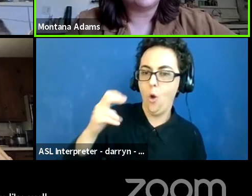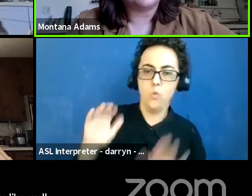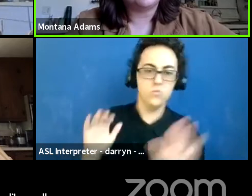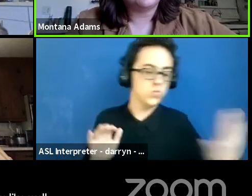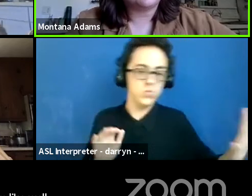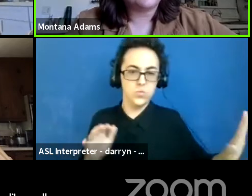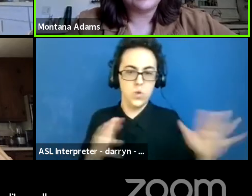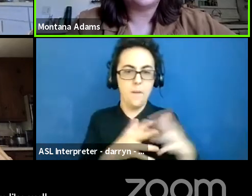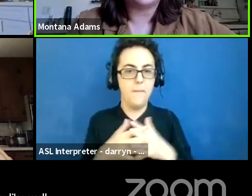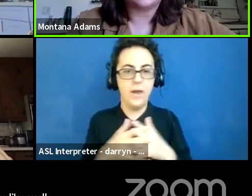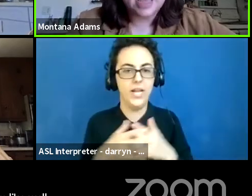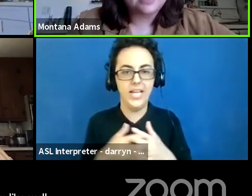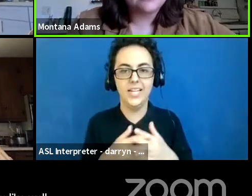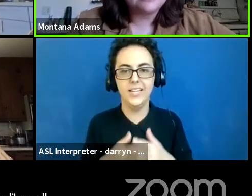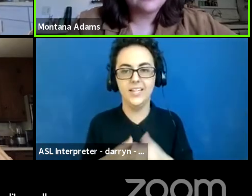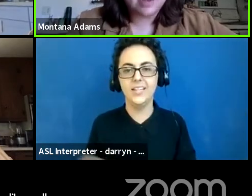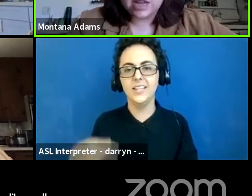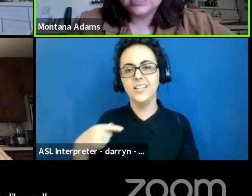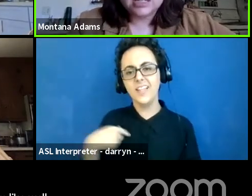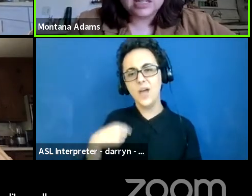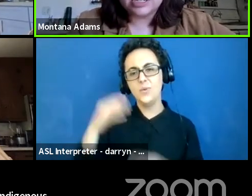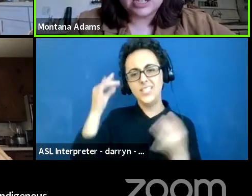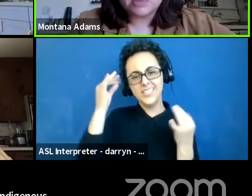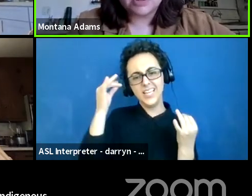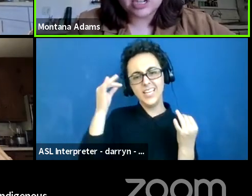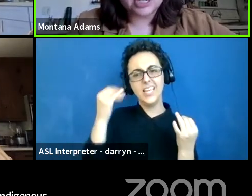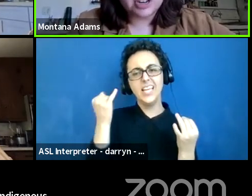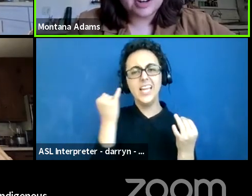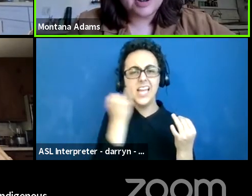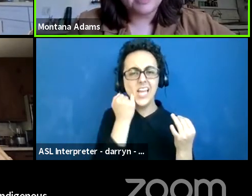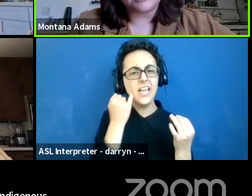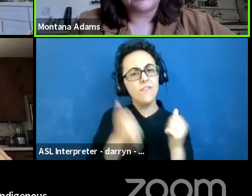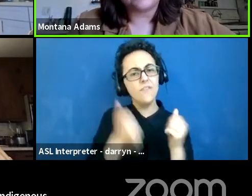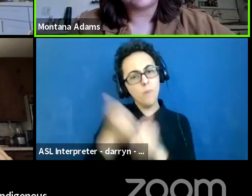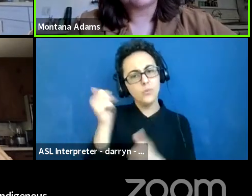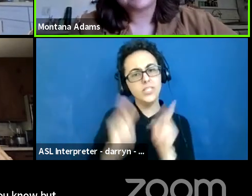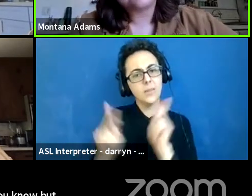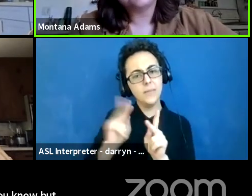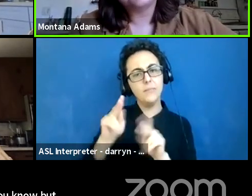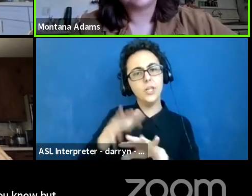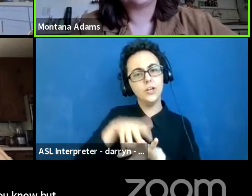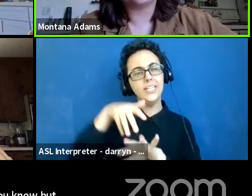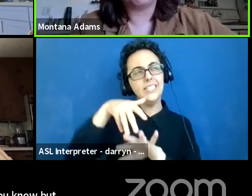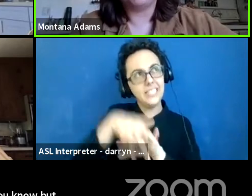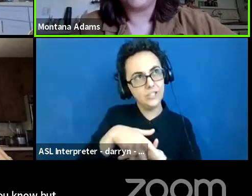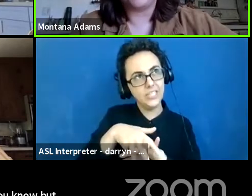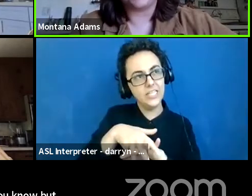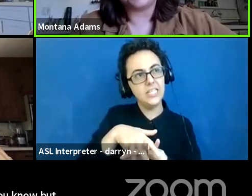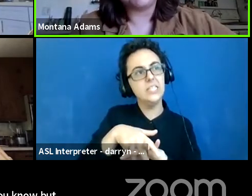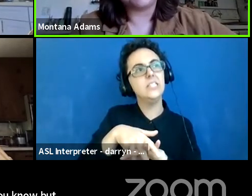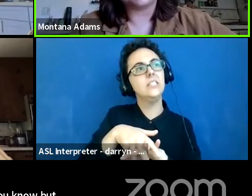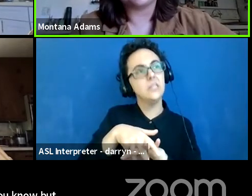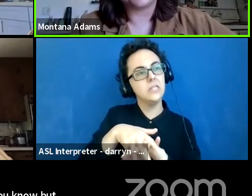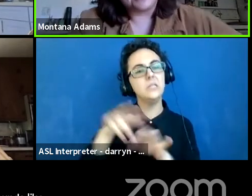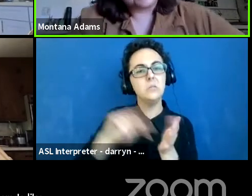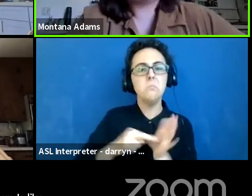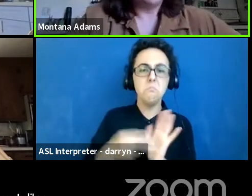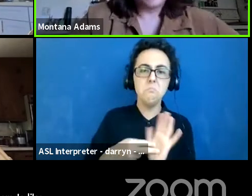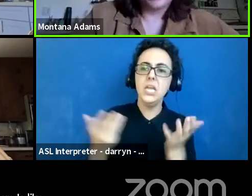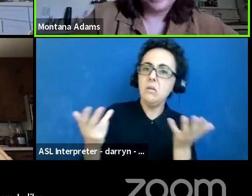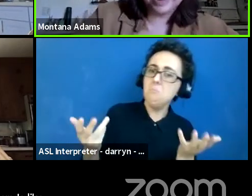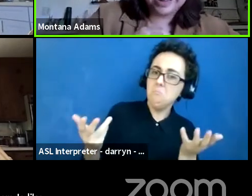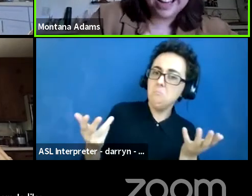is, you know, Indigenous led, then it is an Indigenous production, you know? But then I'm also like, but that also kind of sounds like blood quantum, and that's